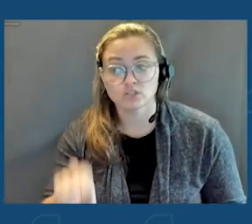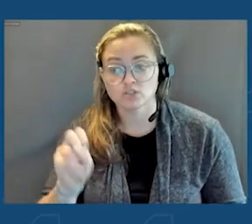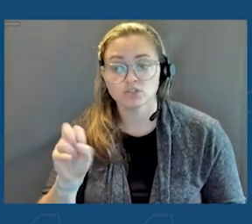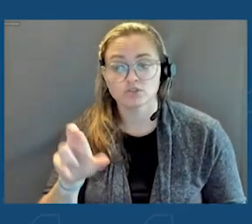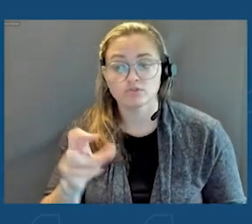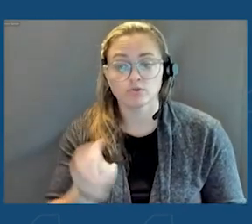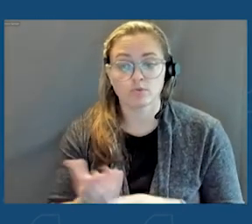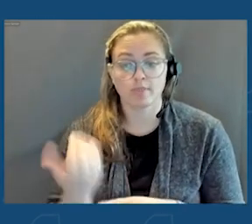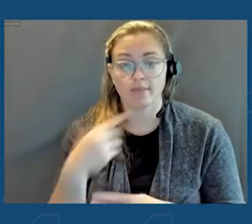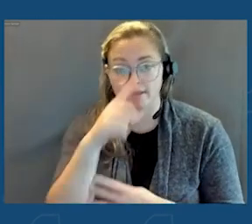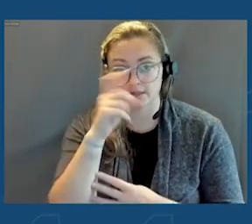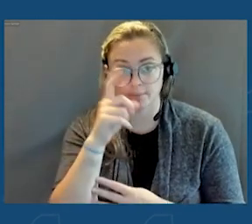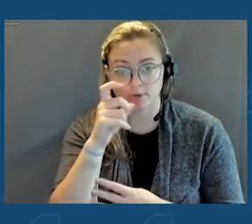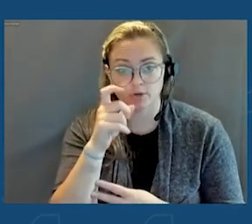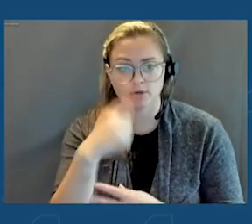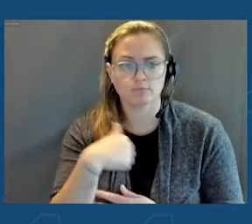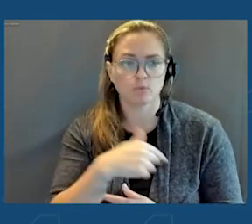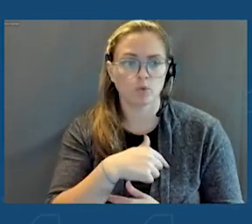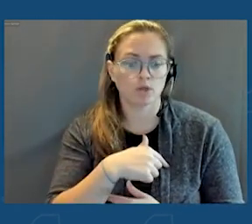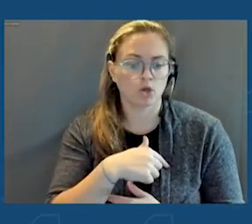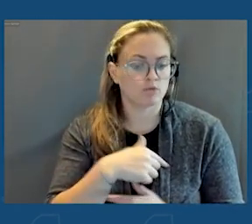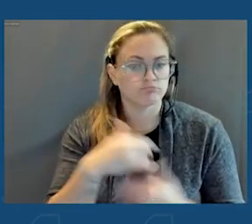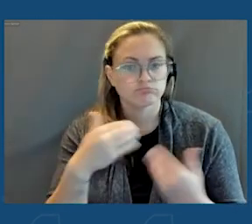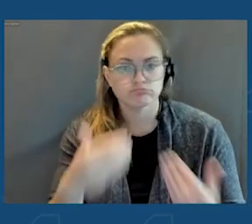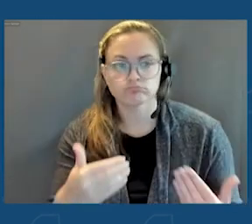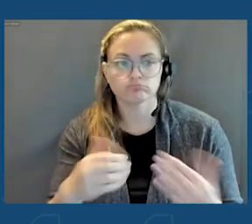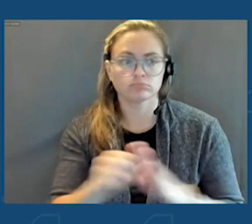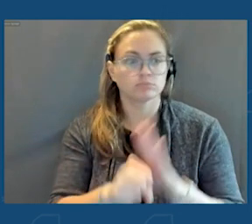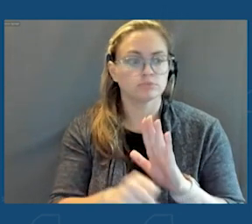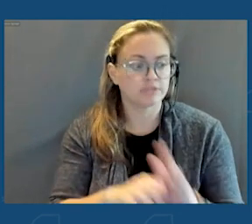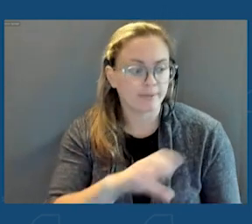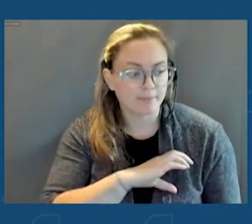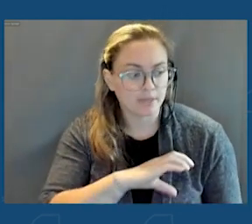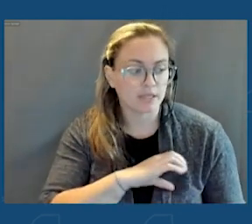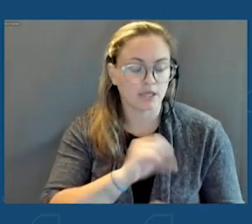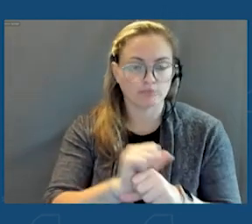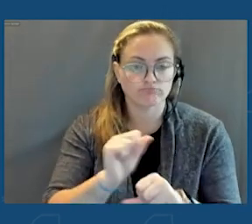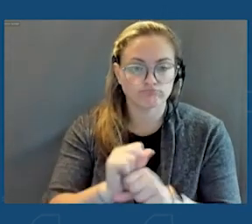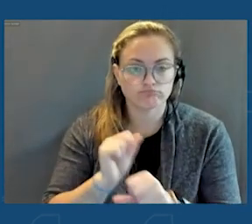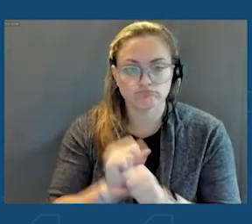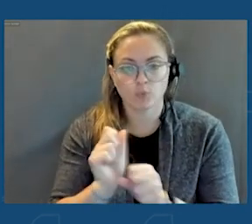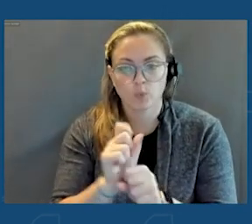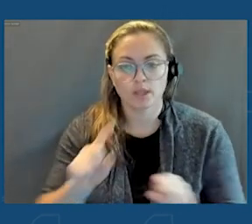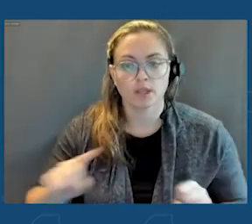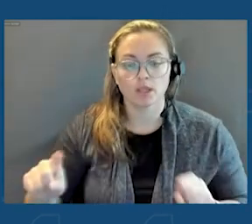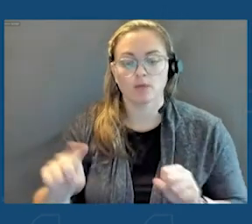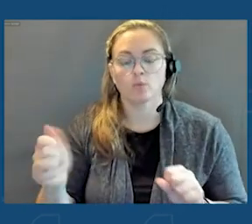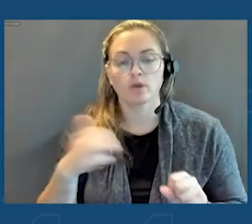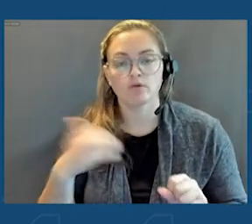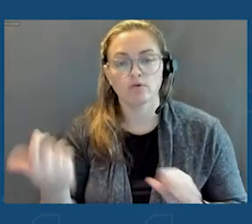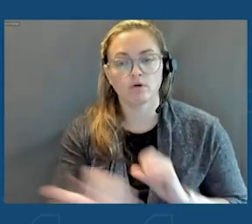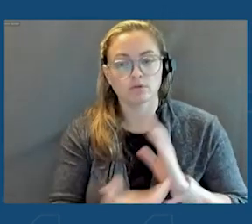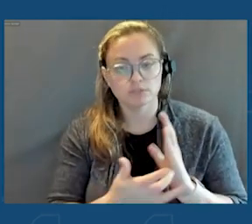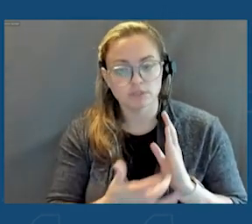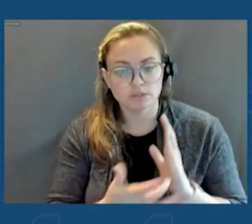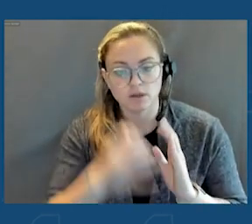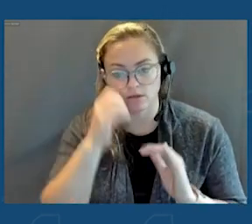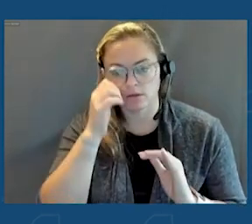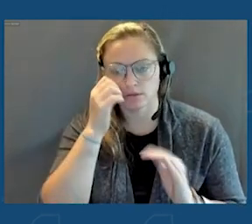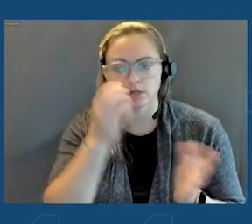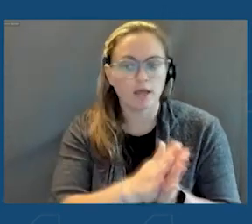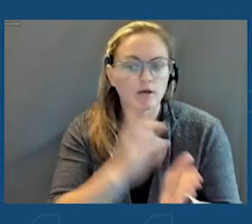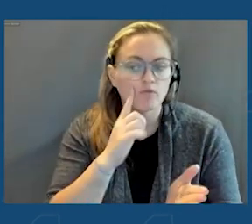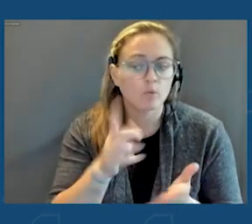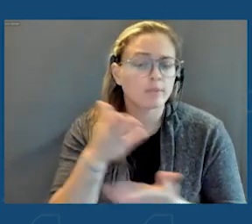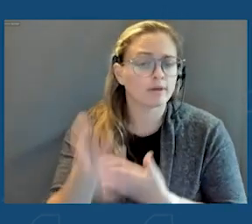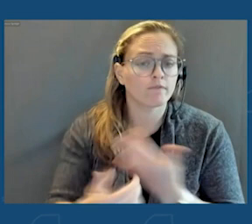in particular, we were on the ground. We literally have state police patrolling with them. We have all the technology that they've asked for. We're there to help